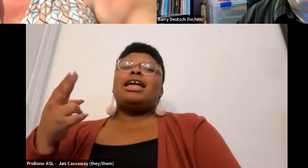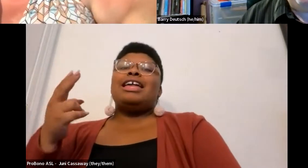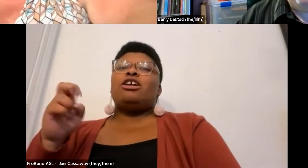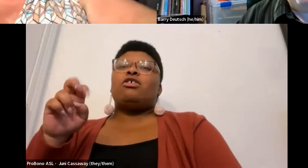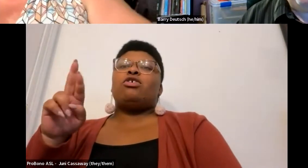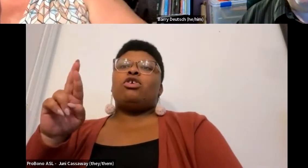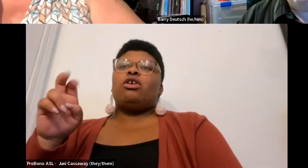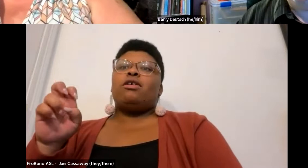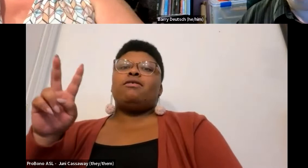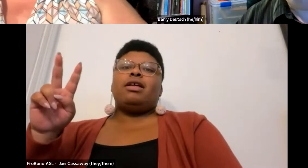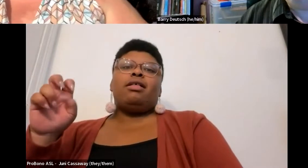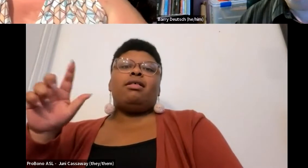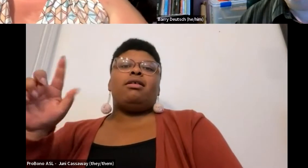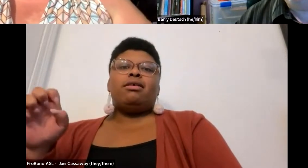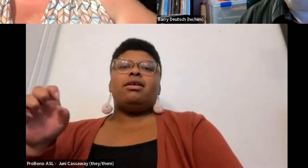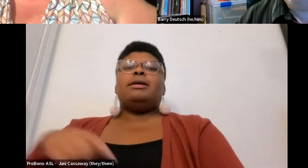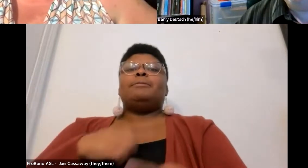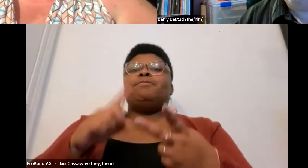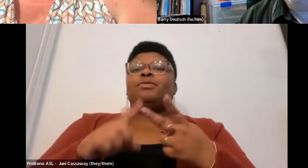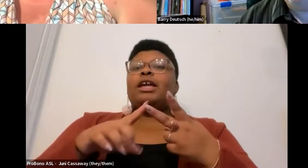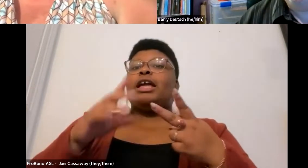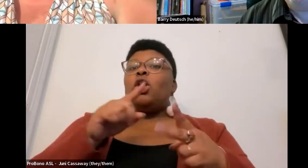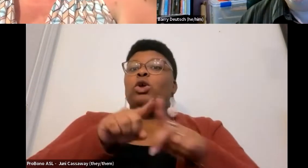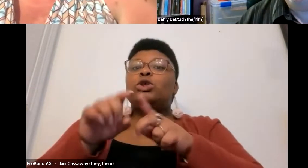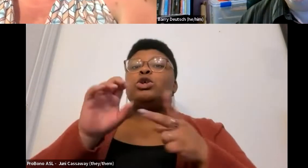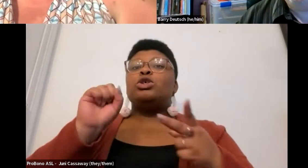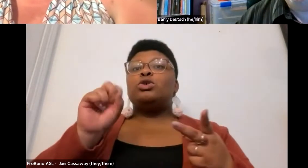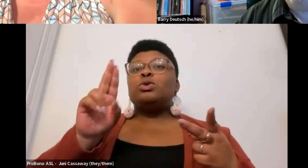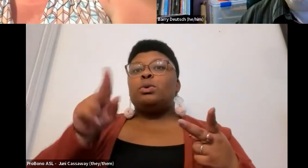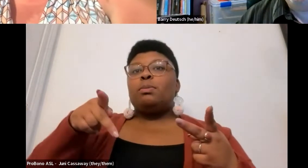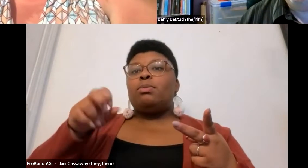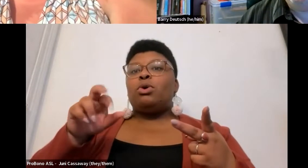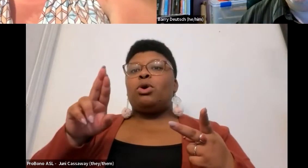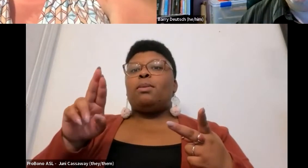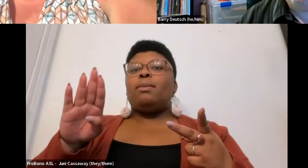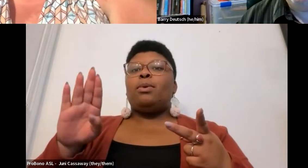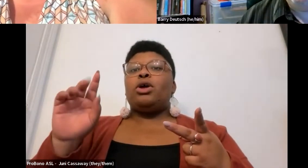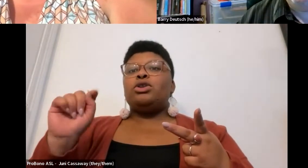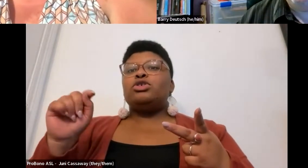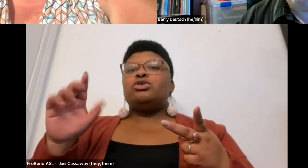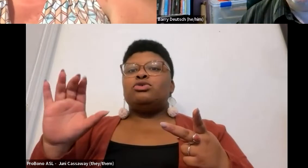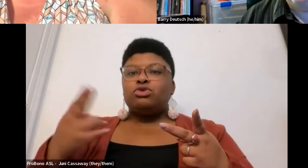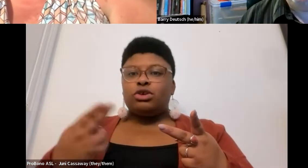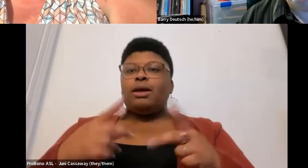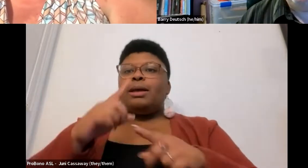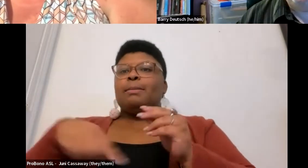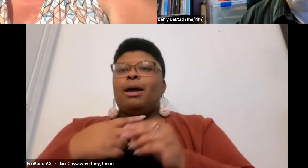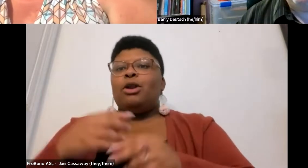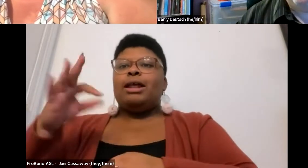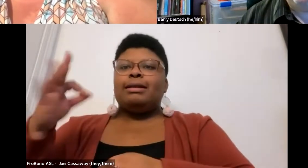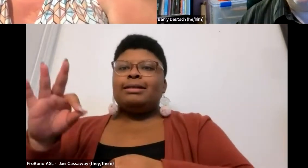Butch with Becky Hawkins, which is about a 1940s lesbian superhero protecting the bar scene from corrupt